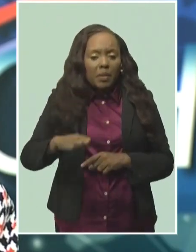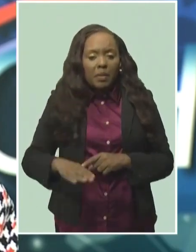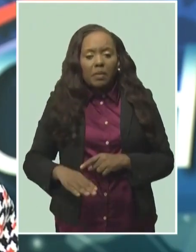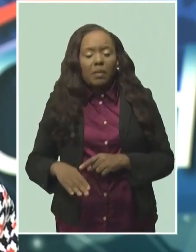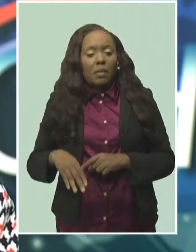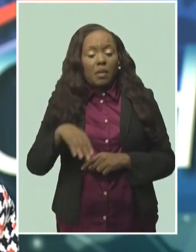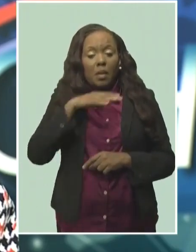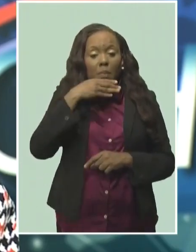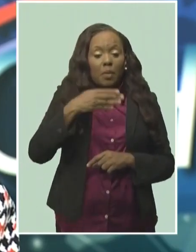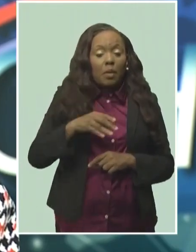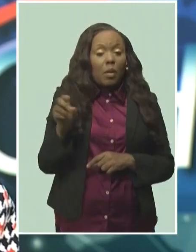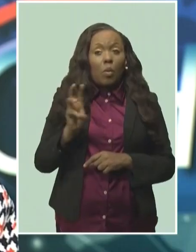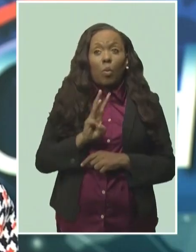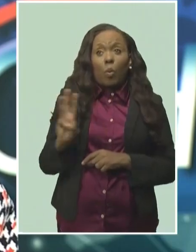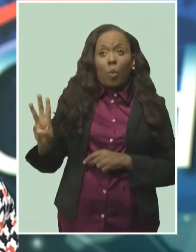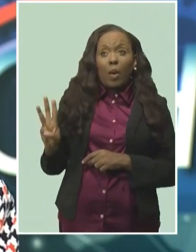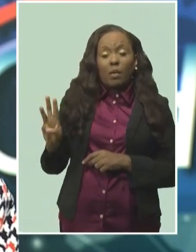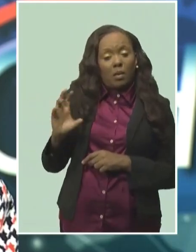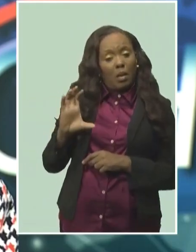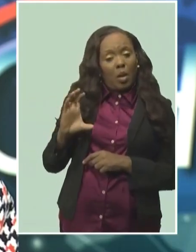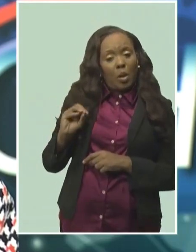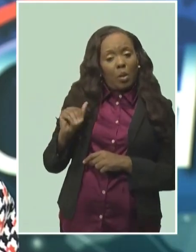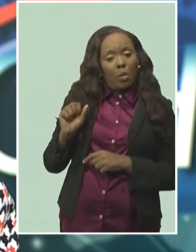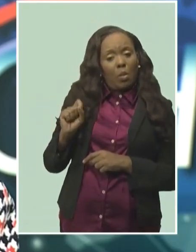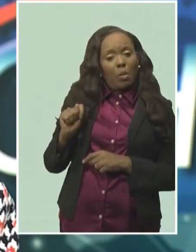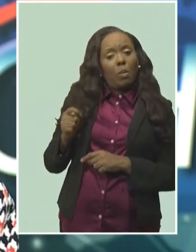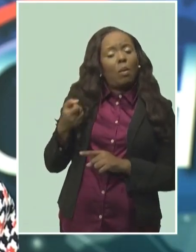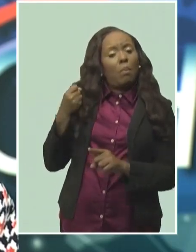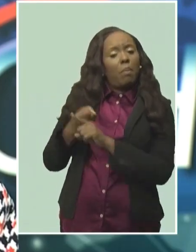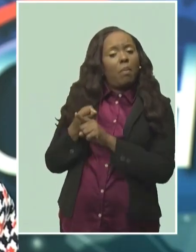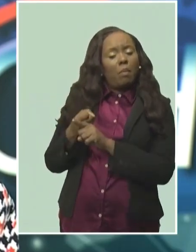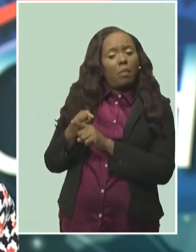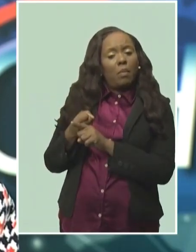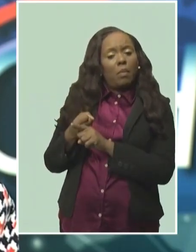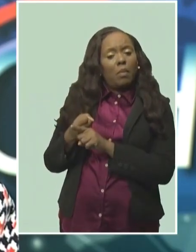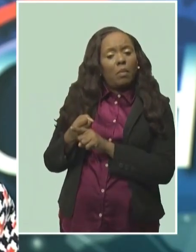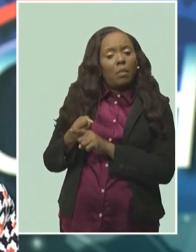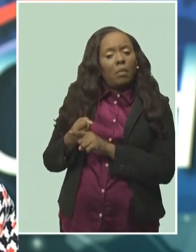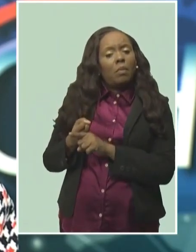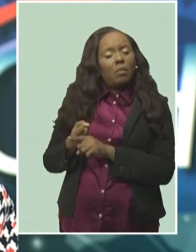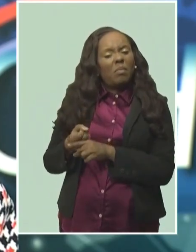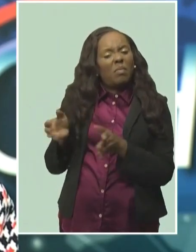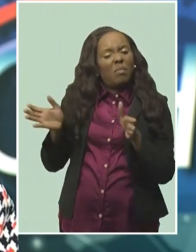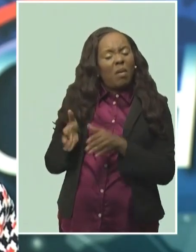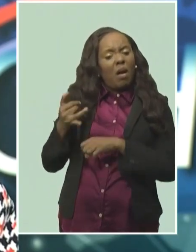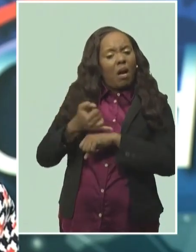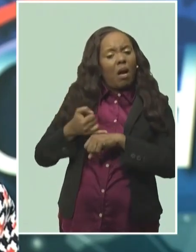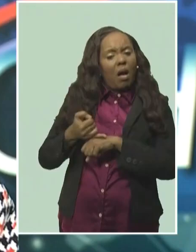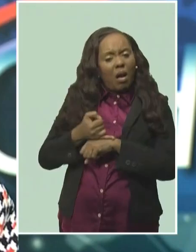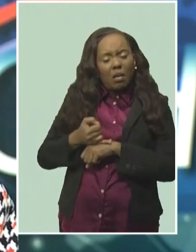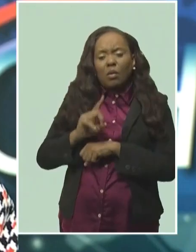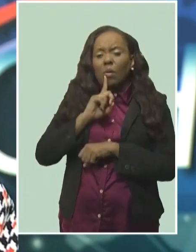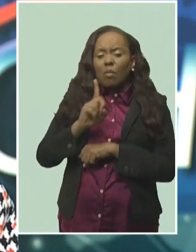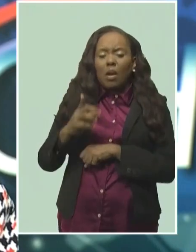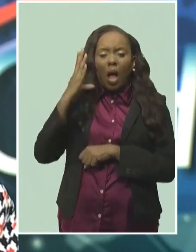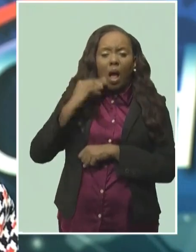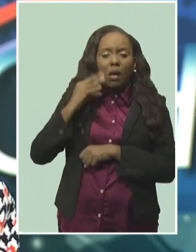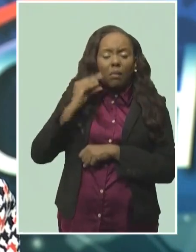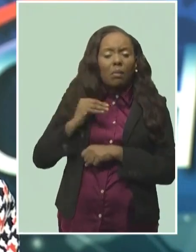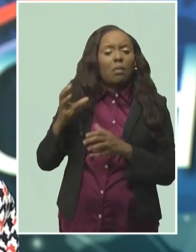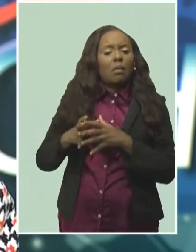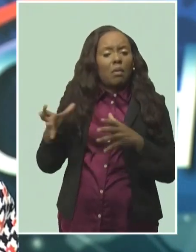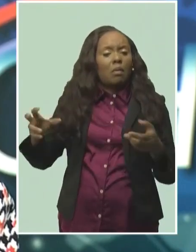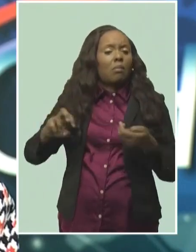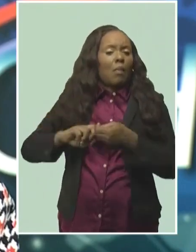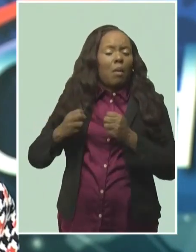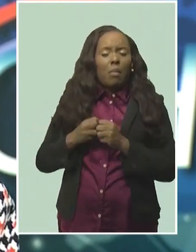Barbados' Platinum Coast are being impacted. Mr. Simmons says the perils small island developing states or SIDS face are real,